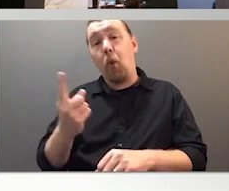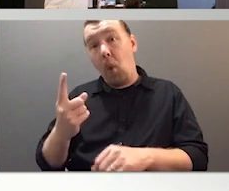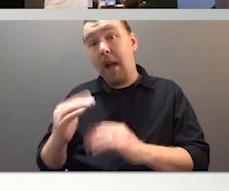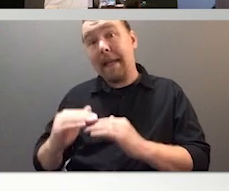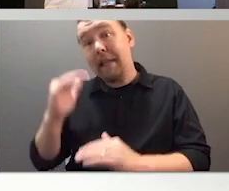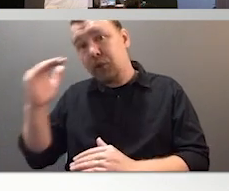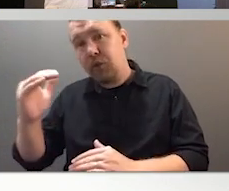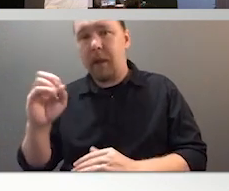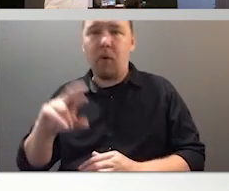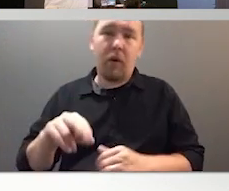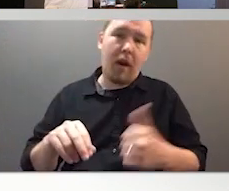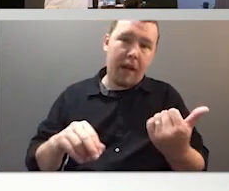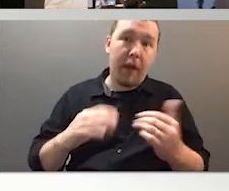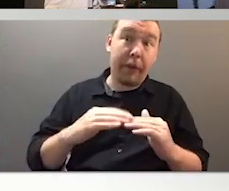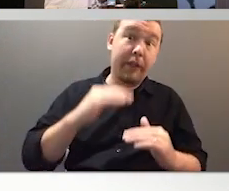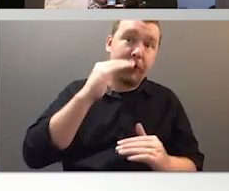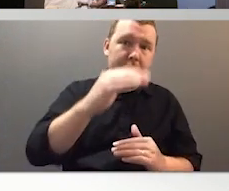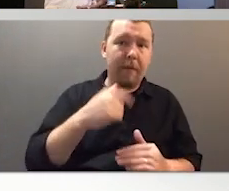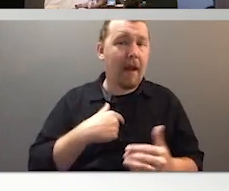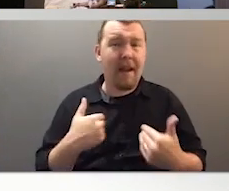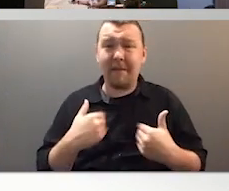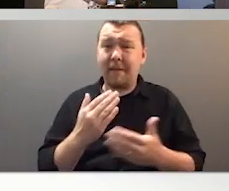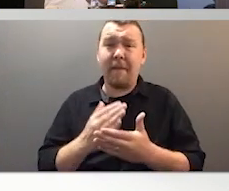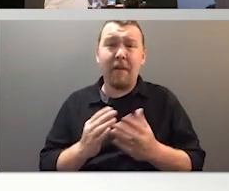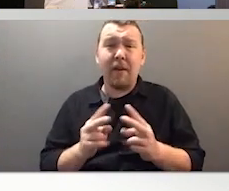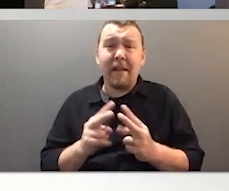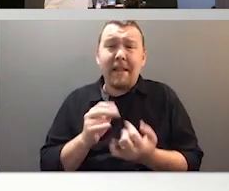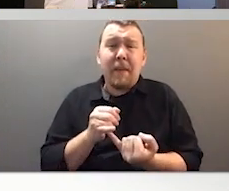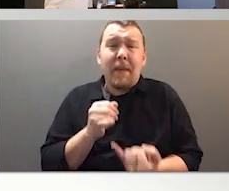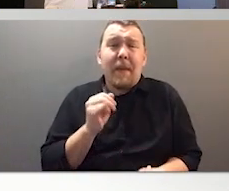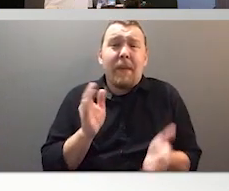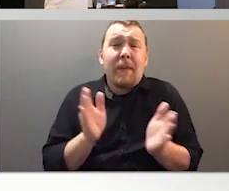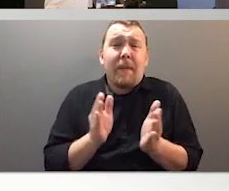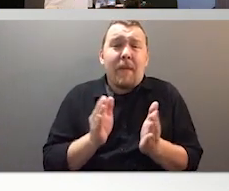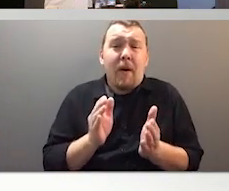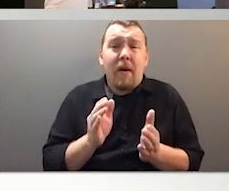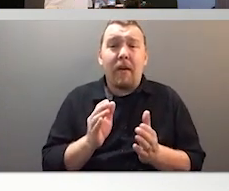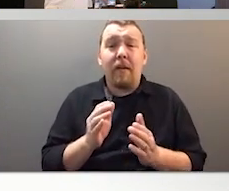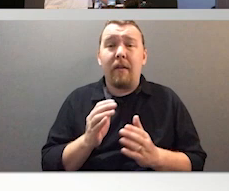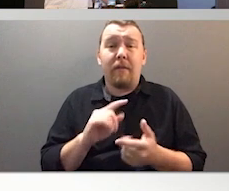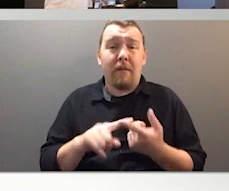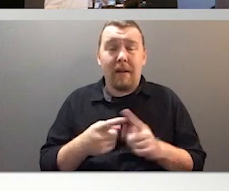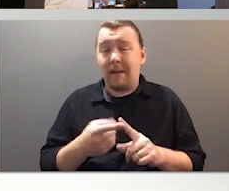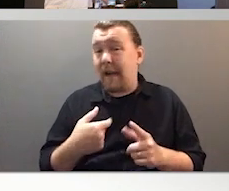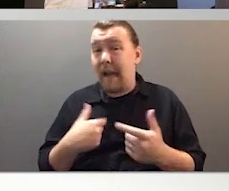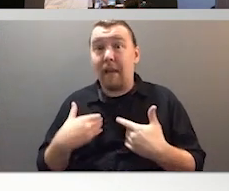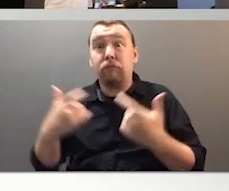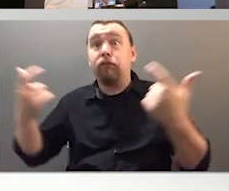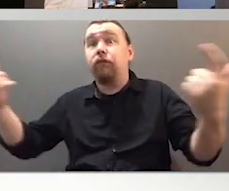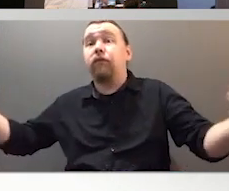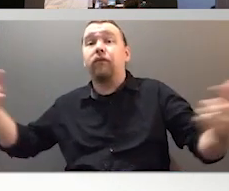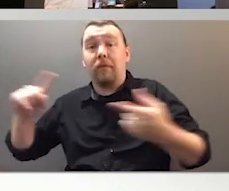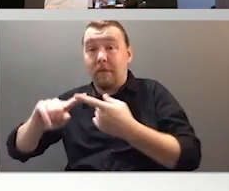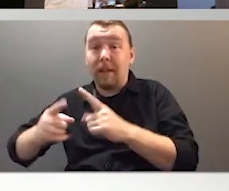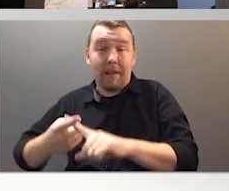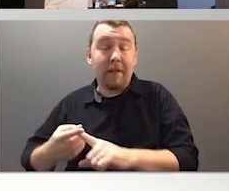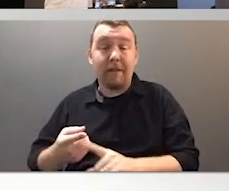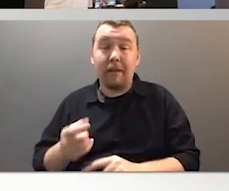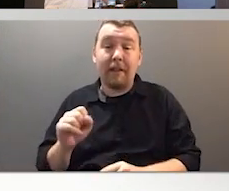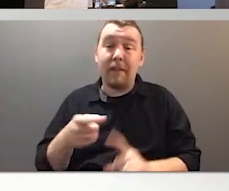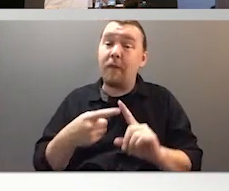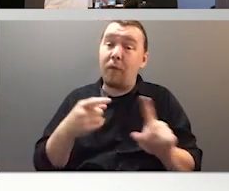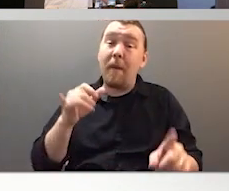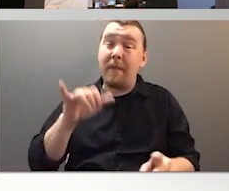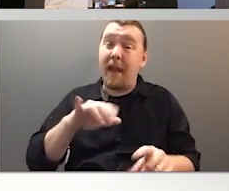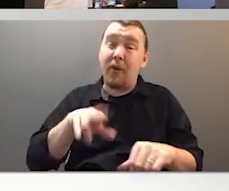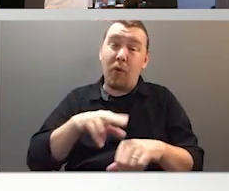some very tiny friends and I have some larger friends. And that's usually what it stems from. But